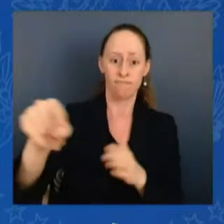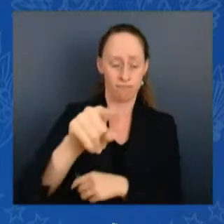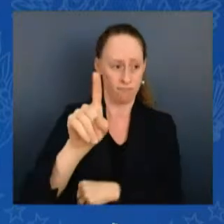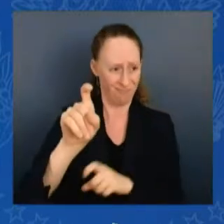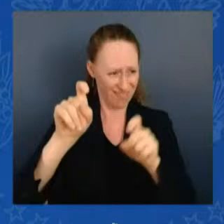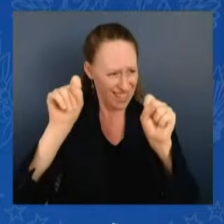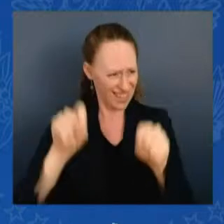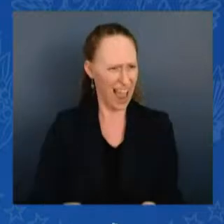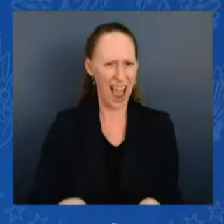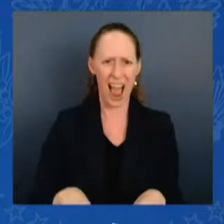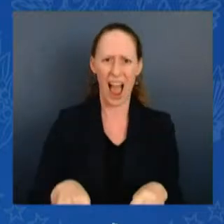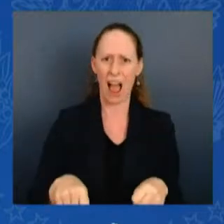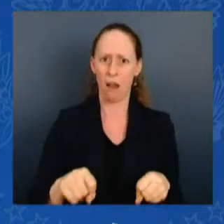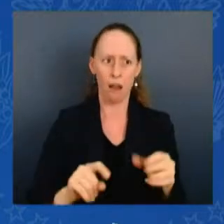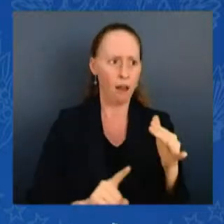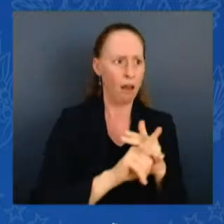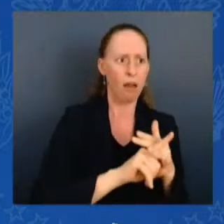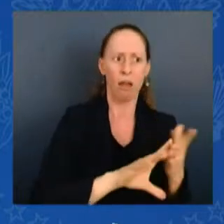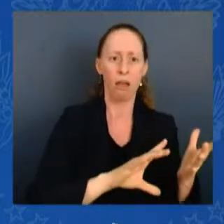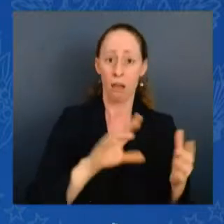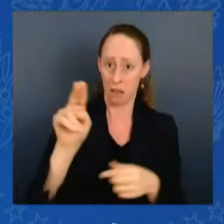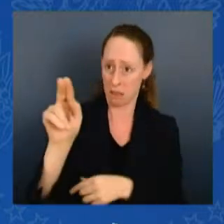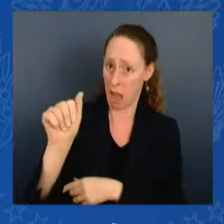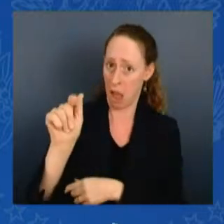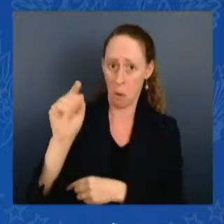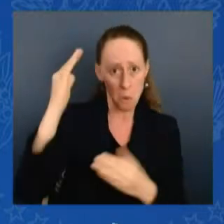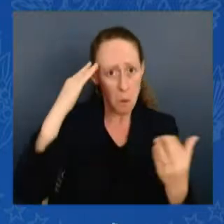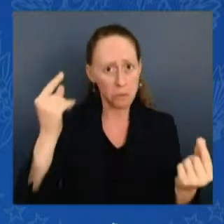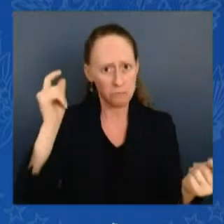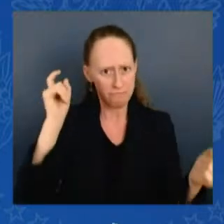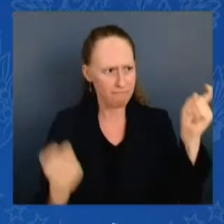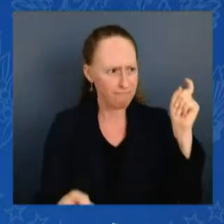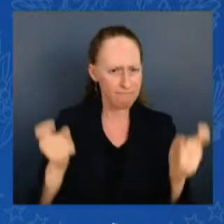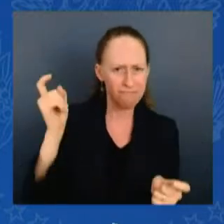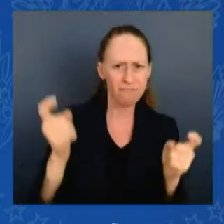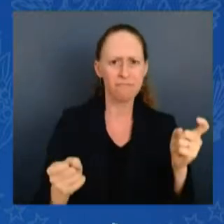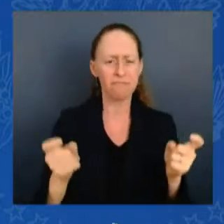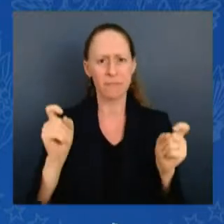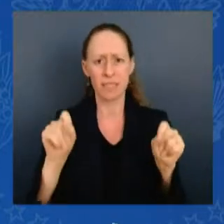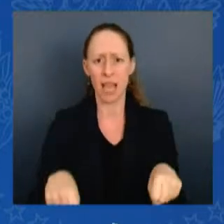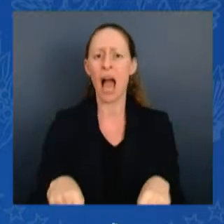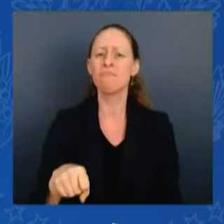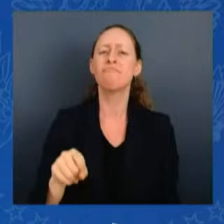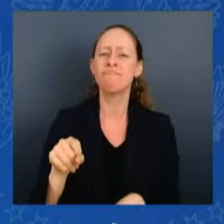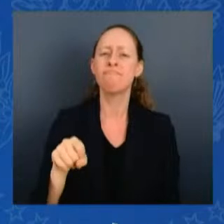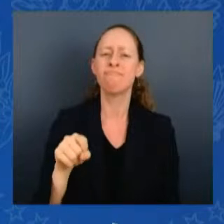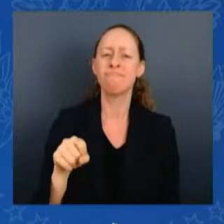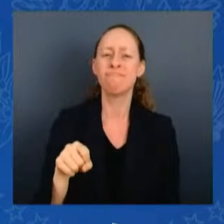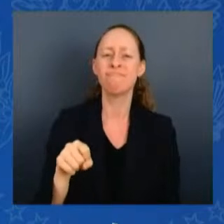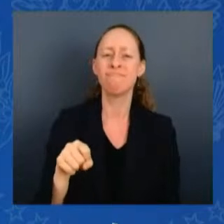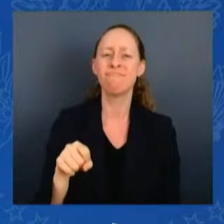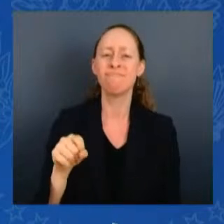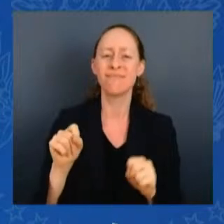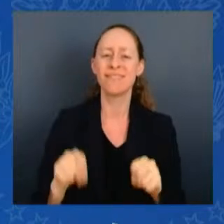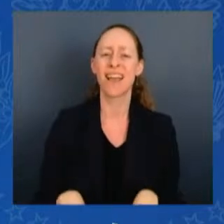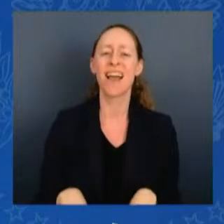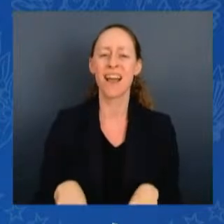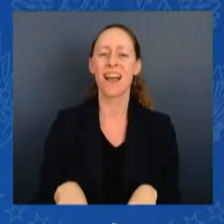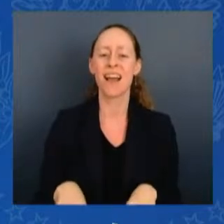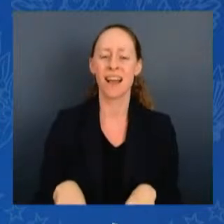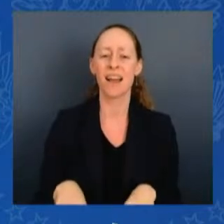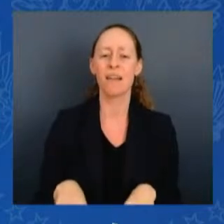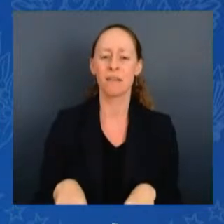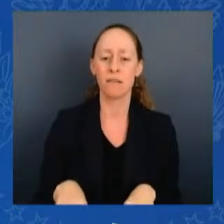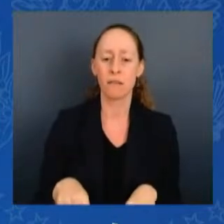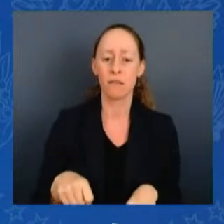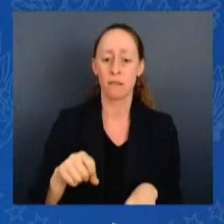proved we could adapt, and we did, evolving our strategy to stay ahead of threats, reaching out to new